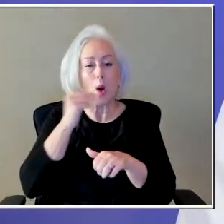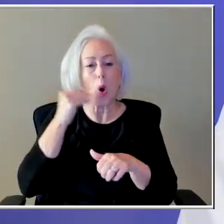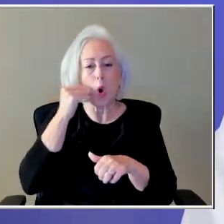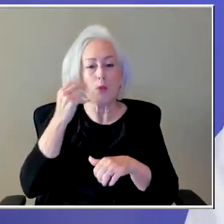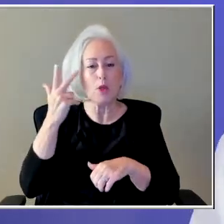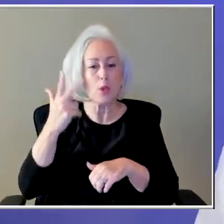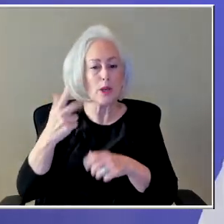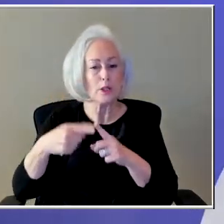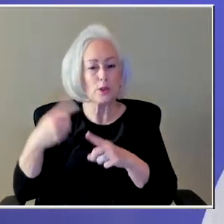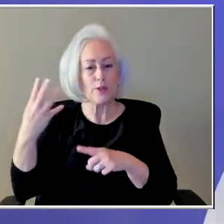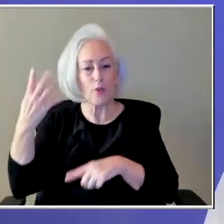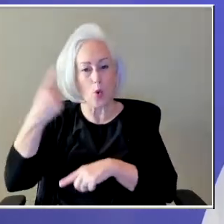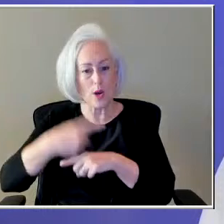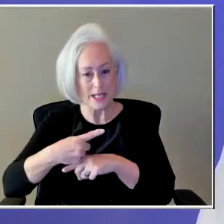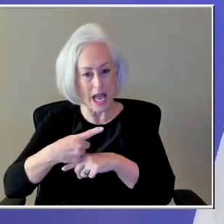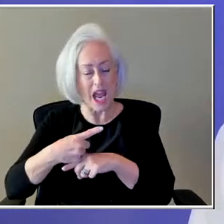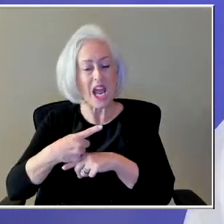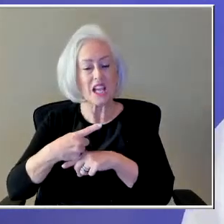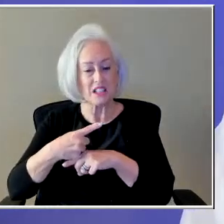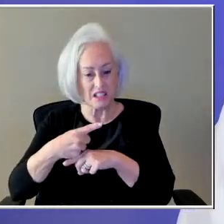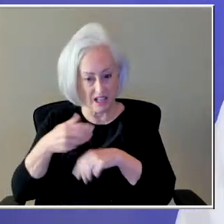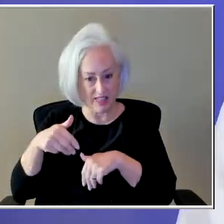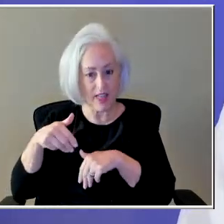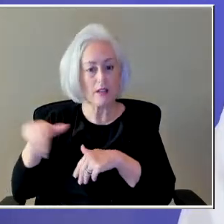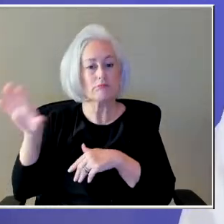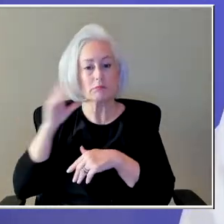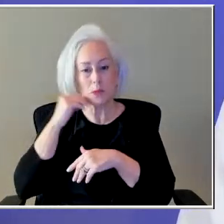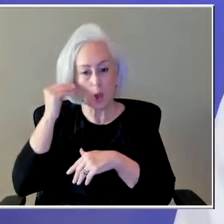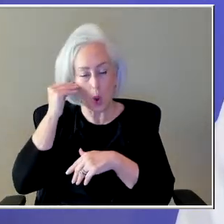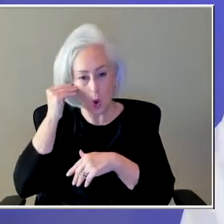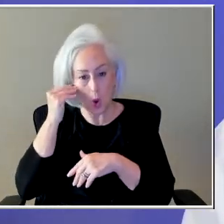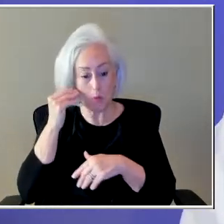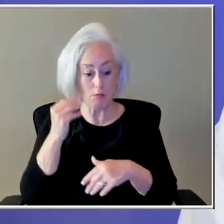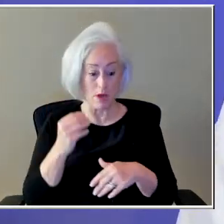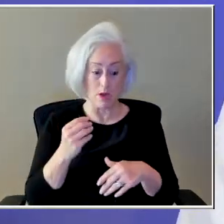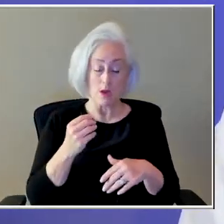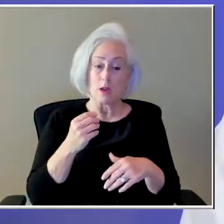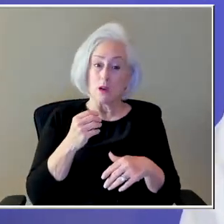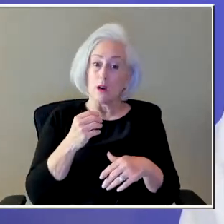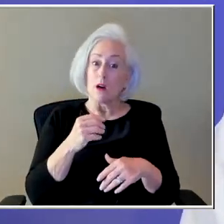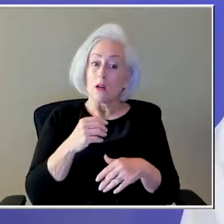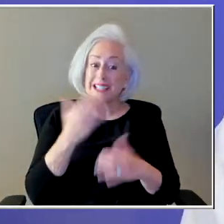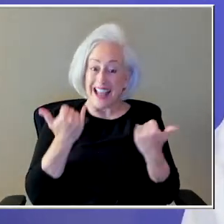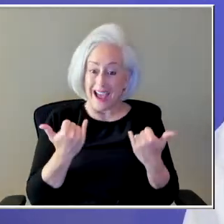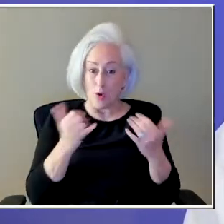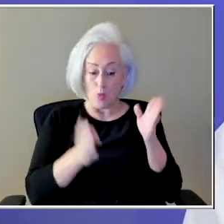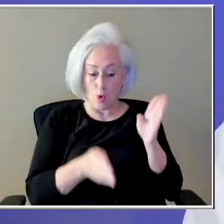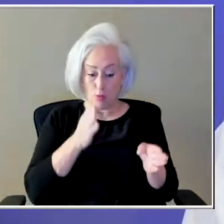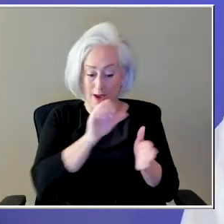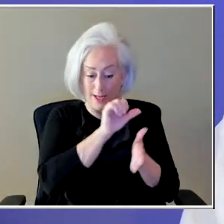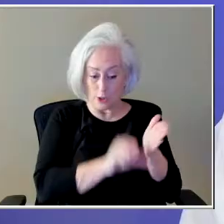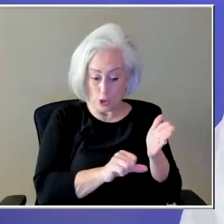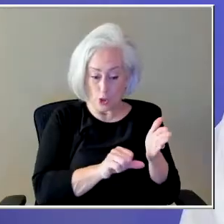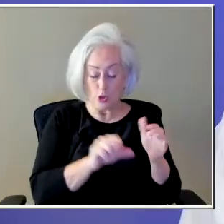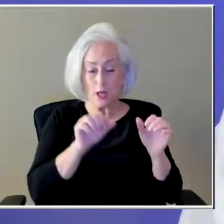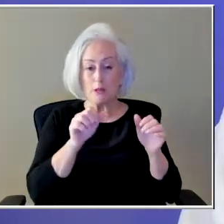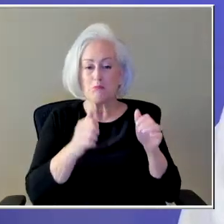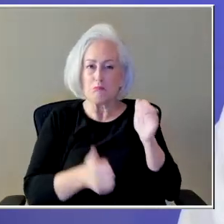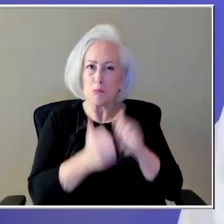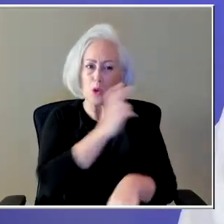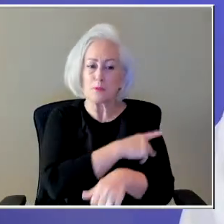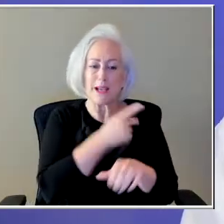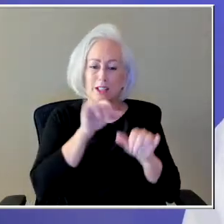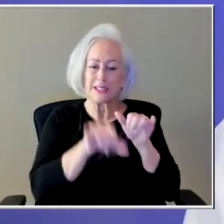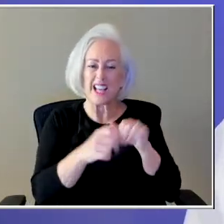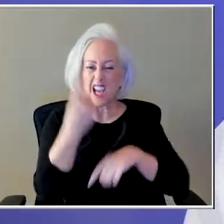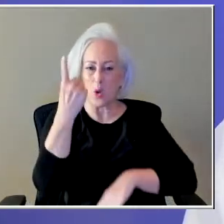day. Most of our patients like to stay in the hospital overnight just to make sure that they're doing okay. So most of these patients go home the next day, and